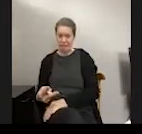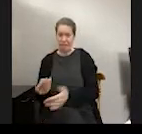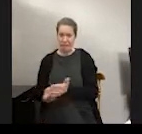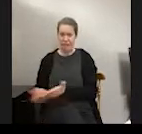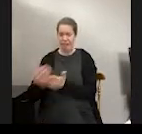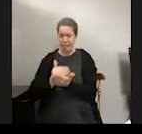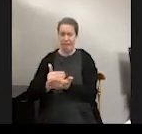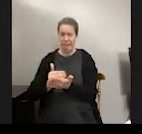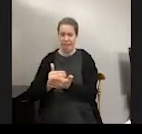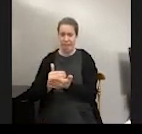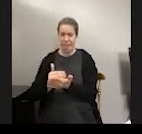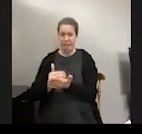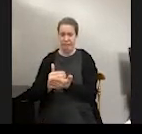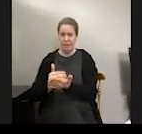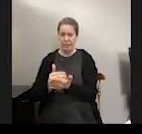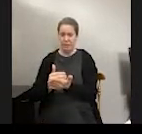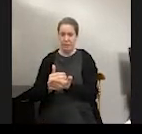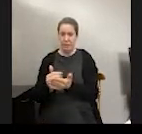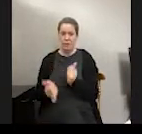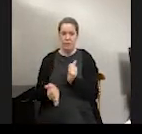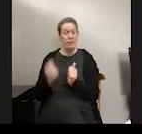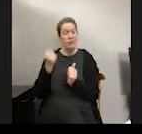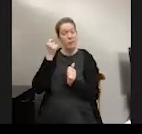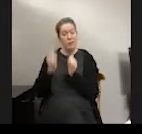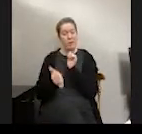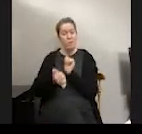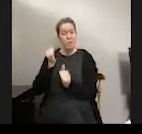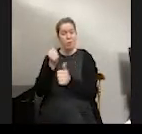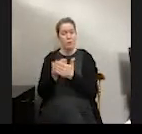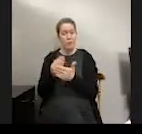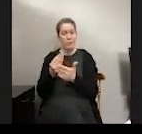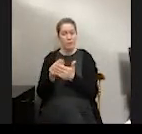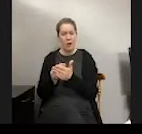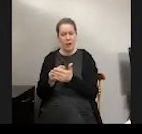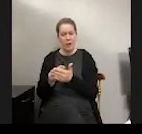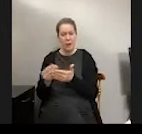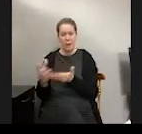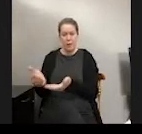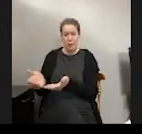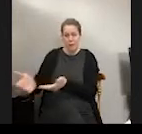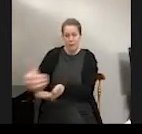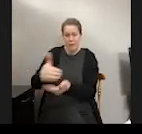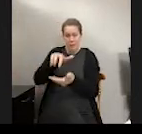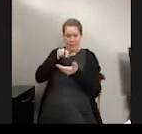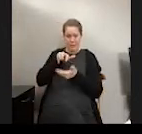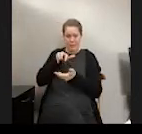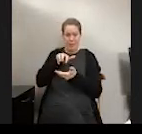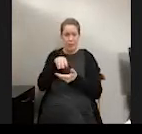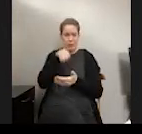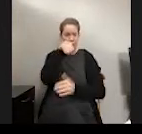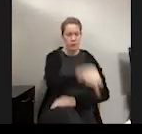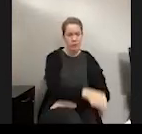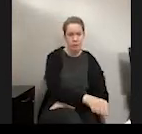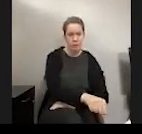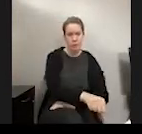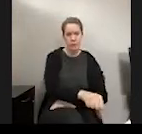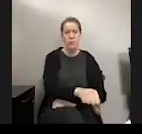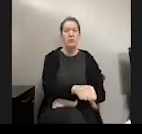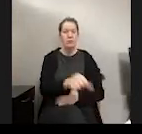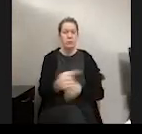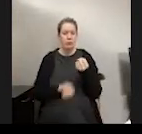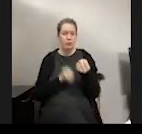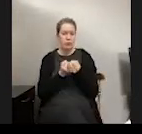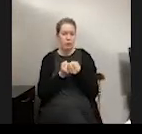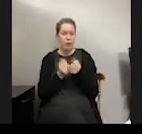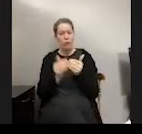spit right back out the door in order to fund net new projects, artists, curators, cultural institutions, in order to do projects in response to the year of public art. So